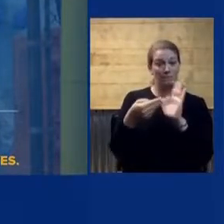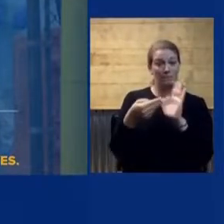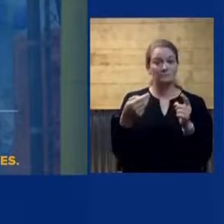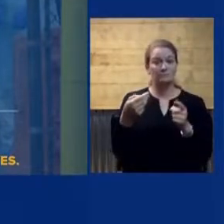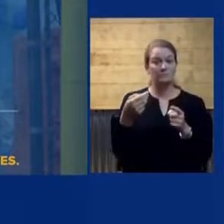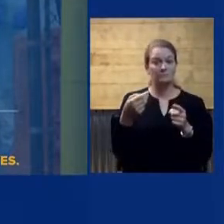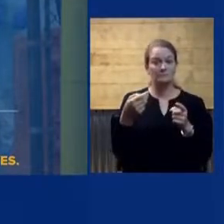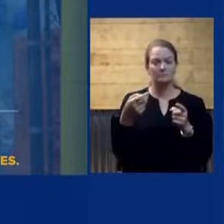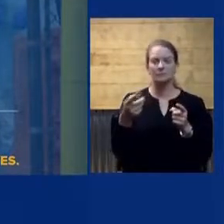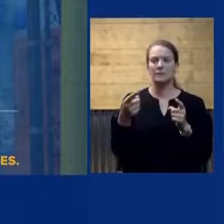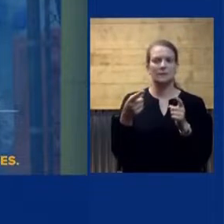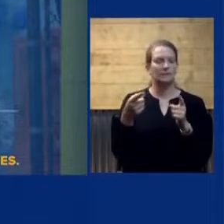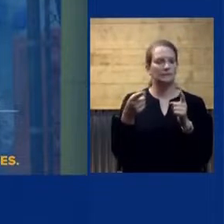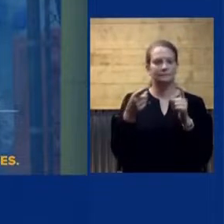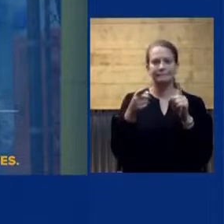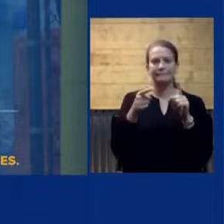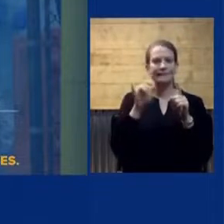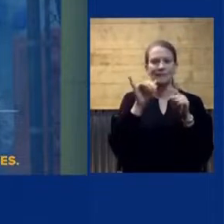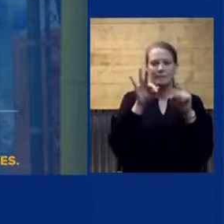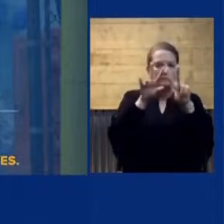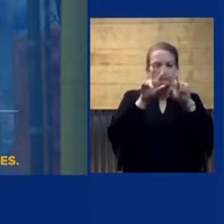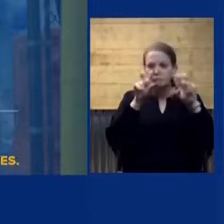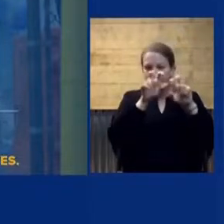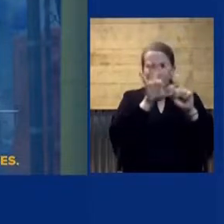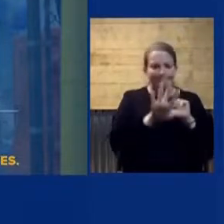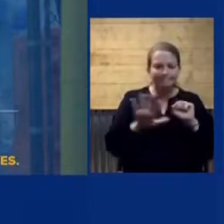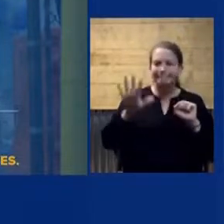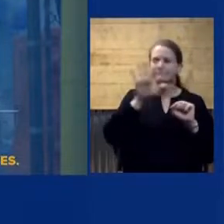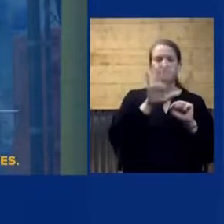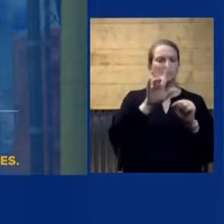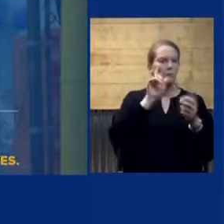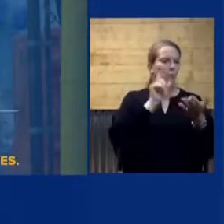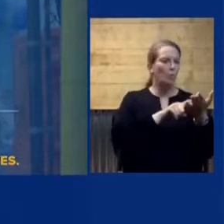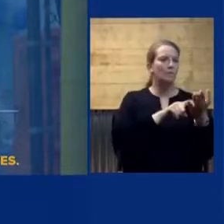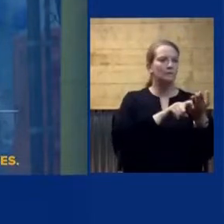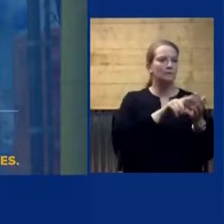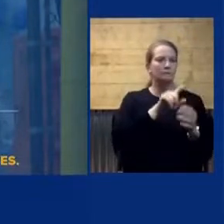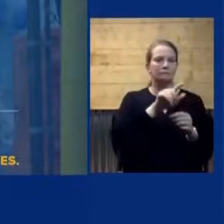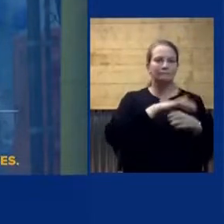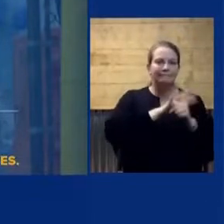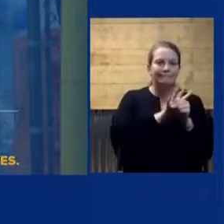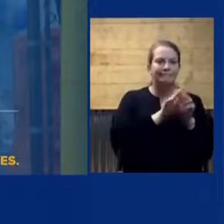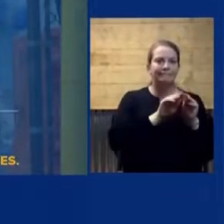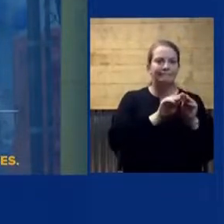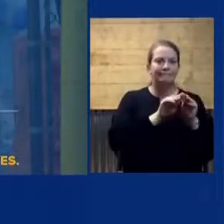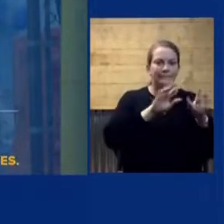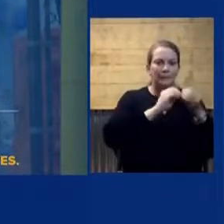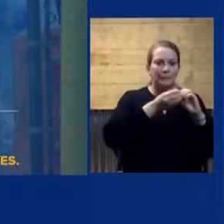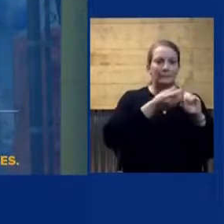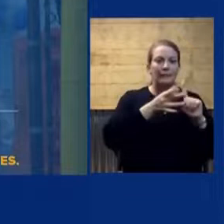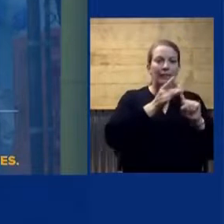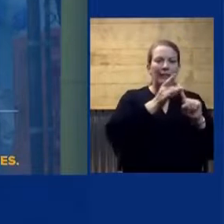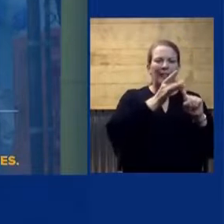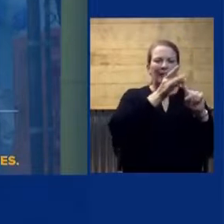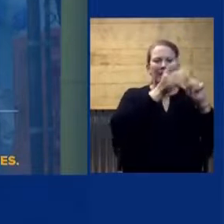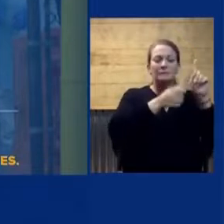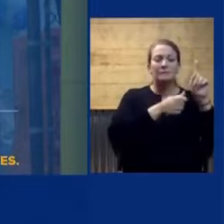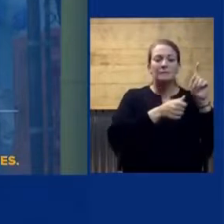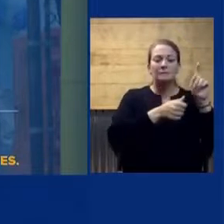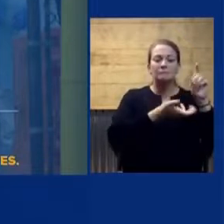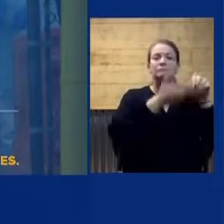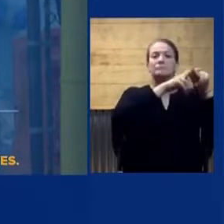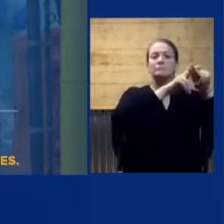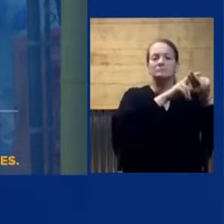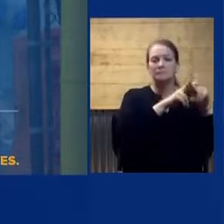shows, extrapolating from this now increased infection rate, an additional 15,000 Americans die